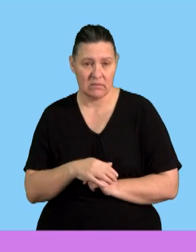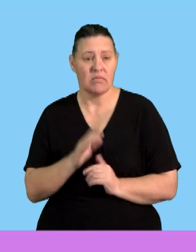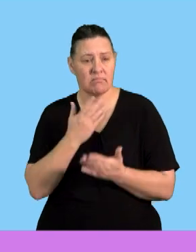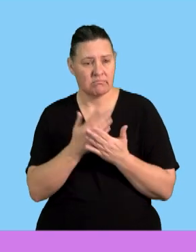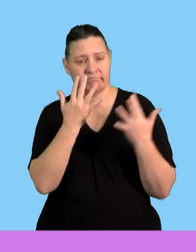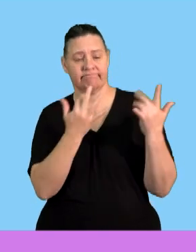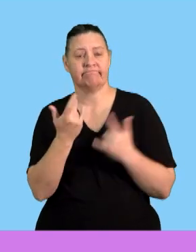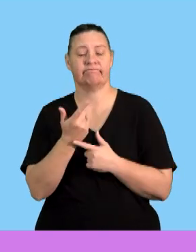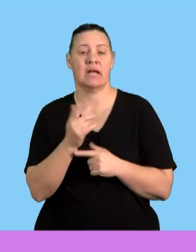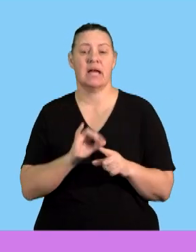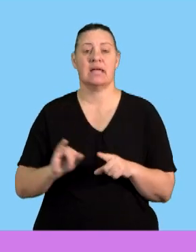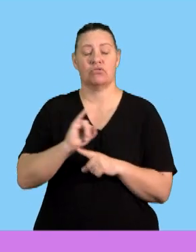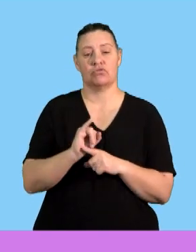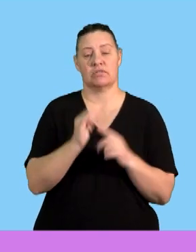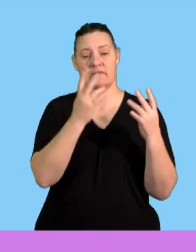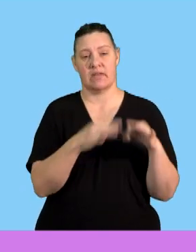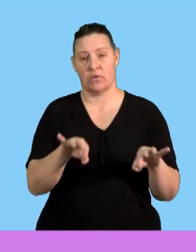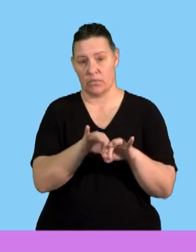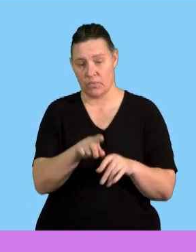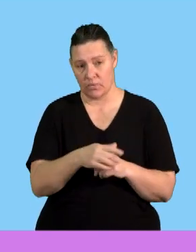used to calculate the interest value.